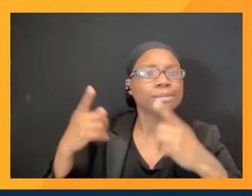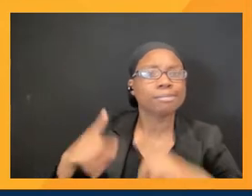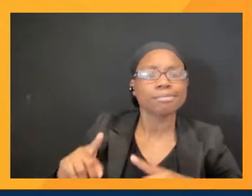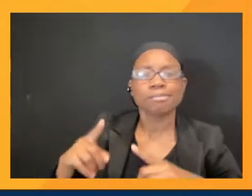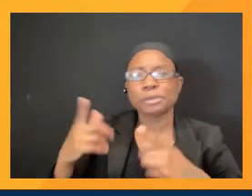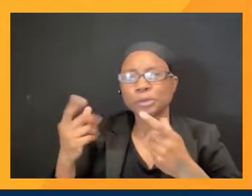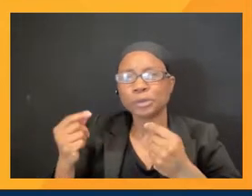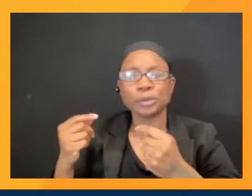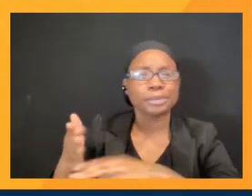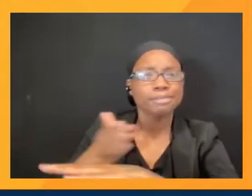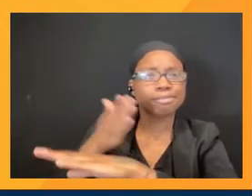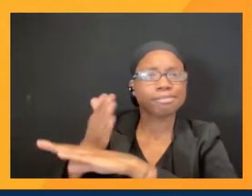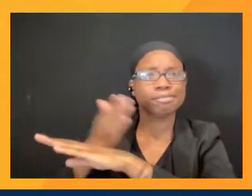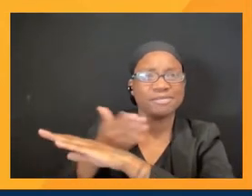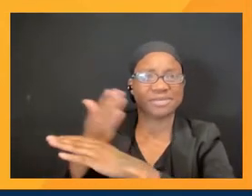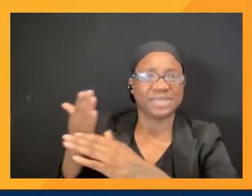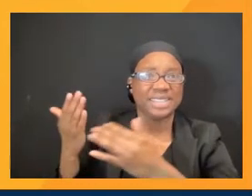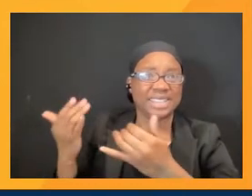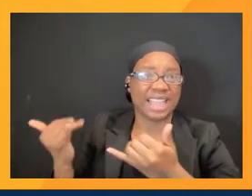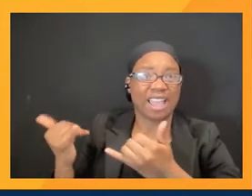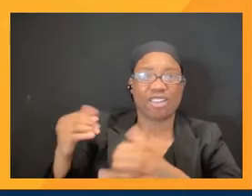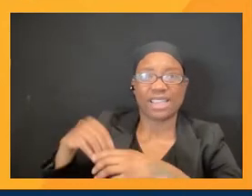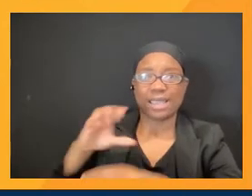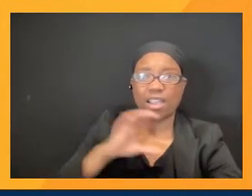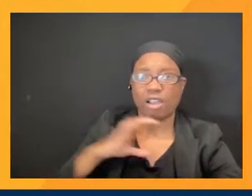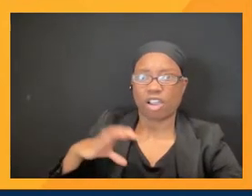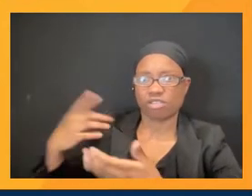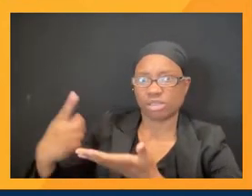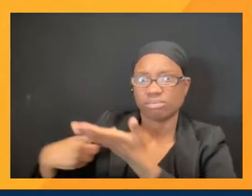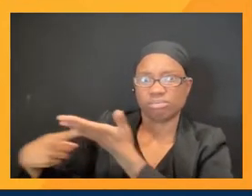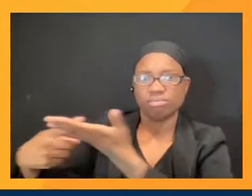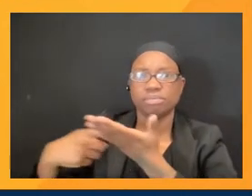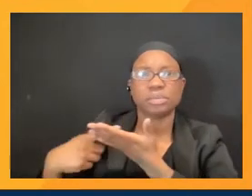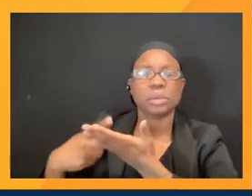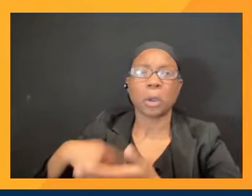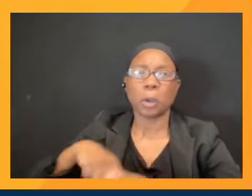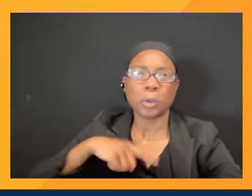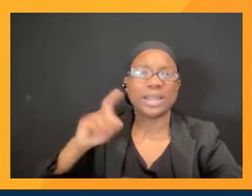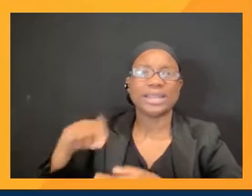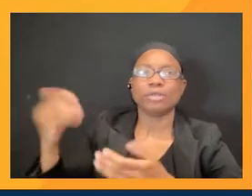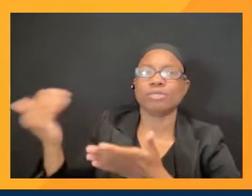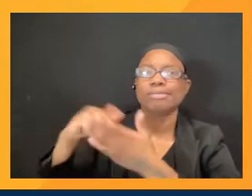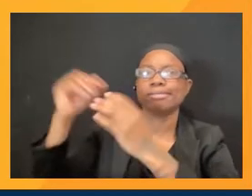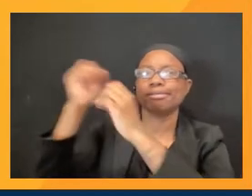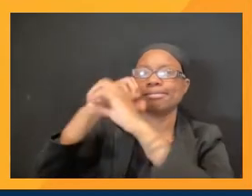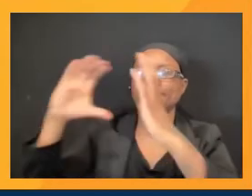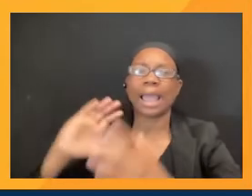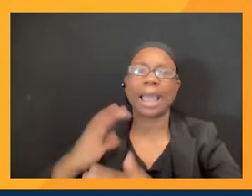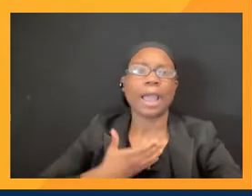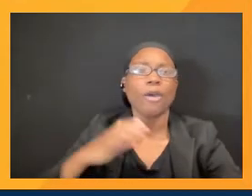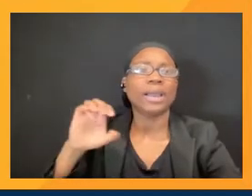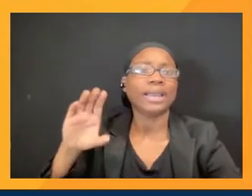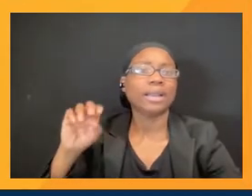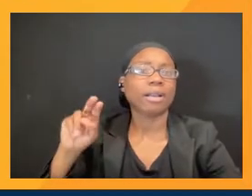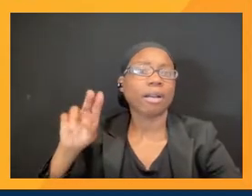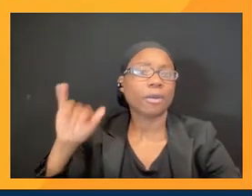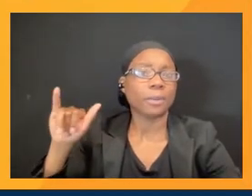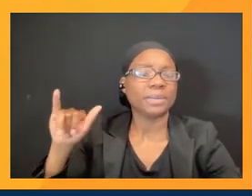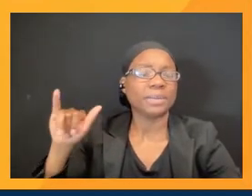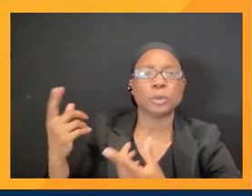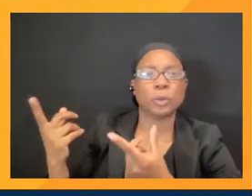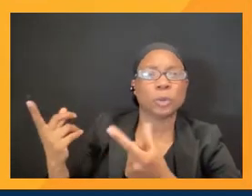helps businesses. Those multi-year investments in roads and bridges and transit systems, high-speed internet. We talked about